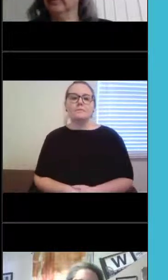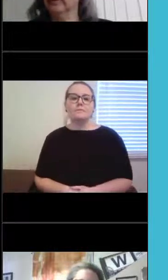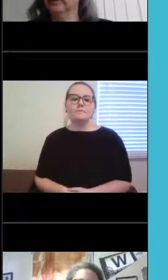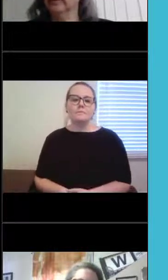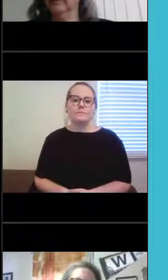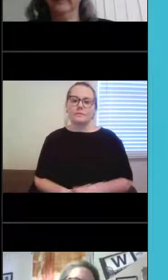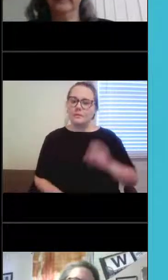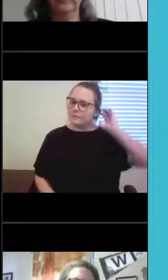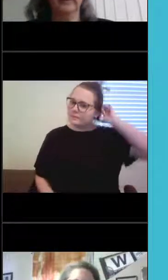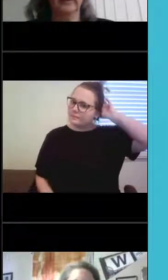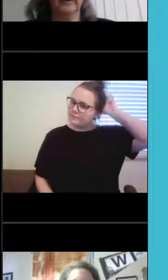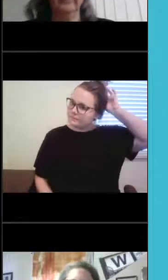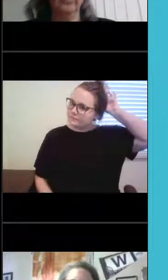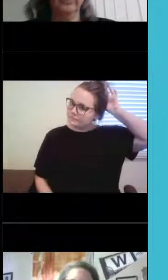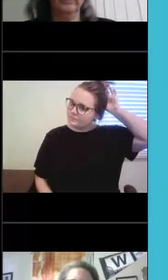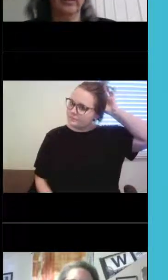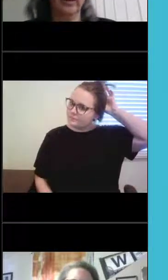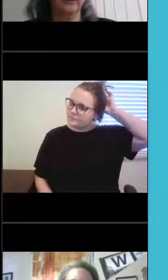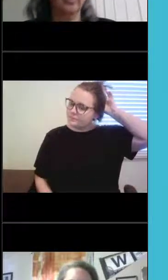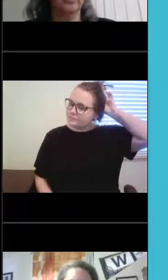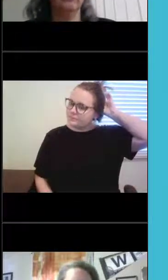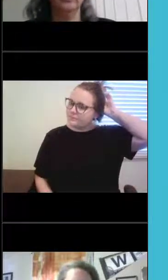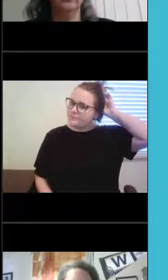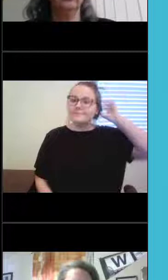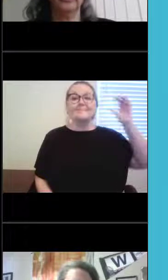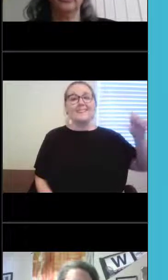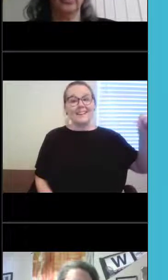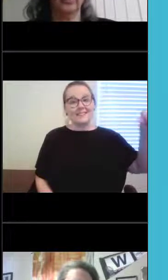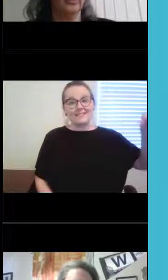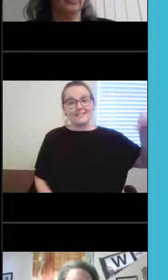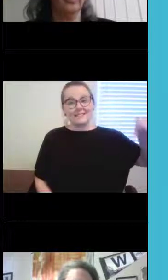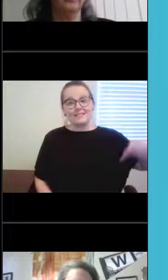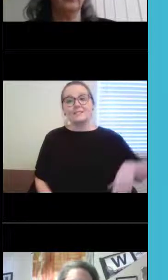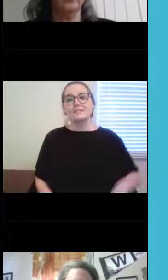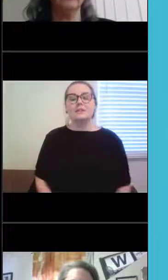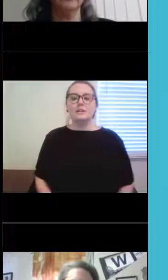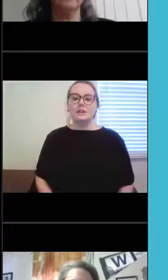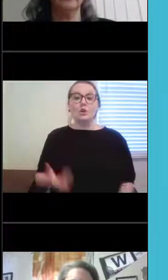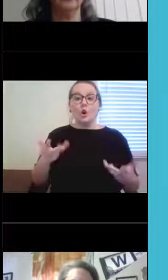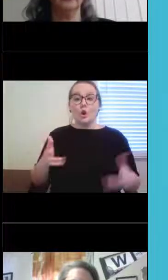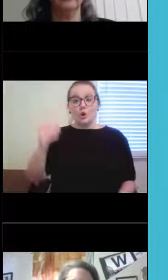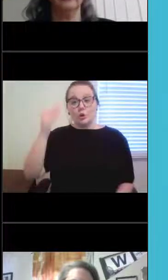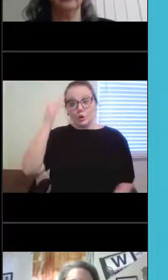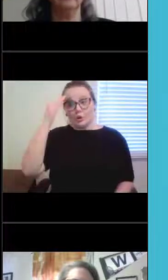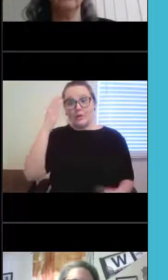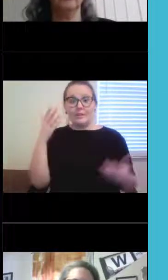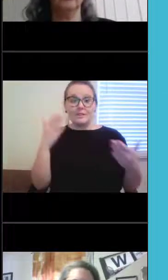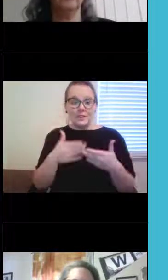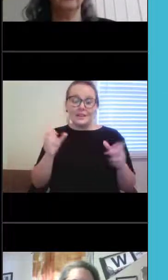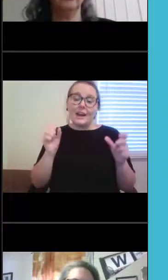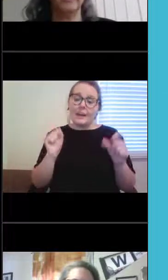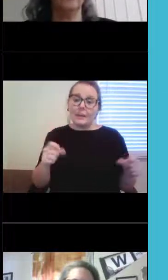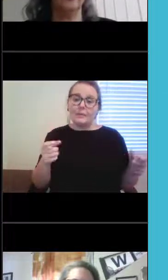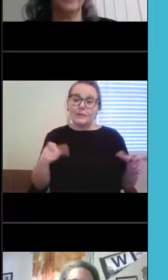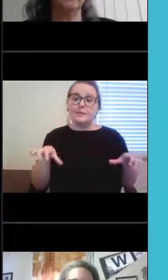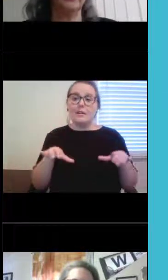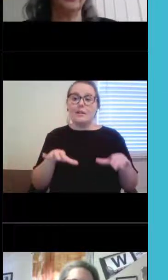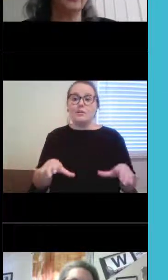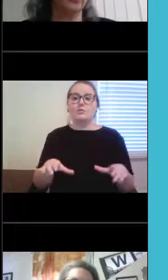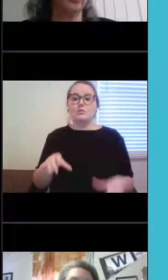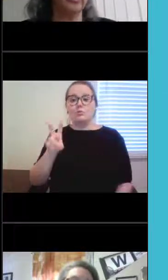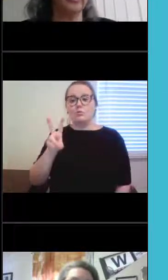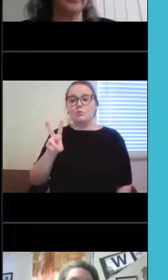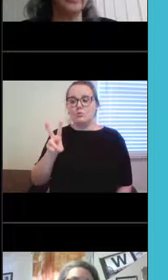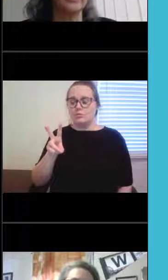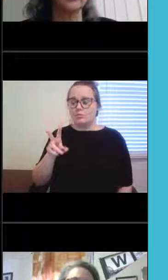Yes, yes. And there are, you know, as you already know, there are things that can be done that are empowering